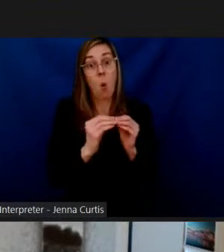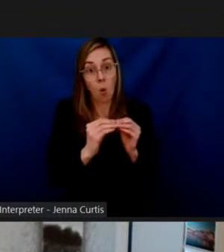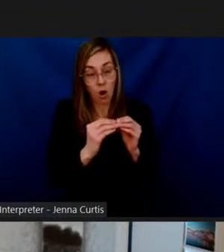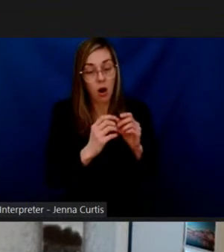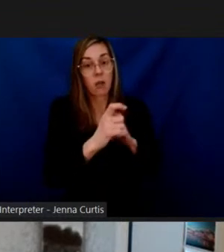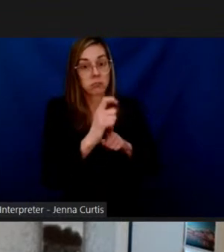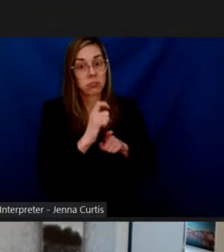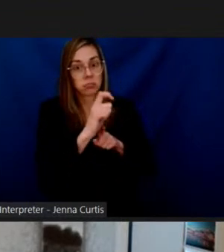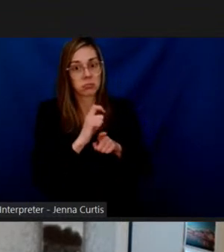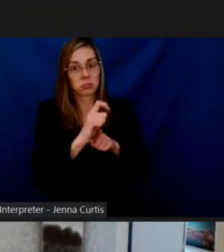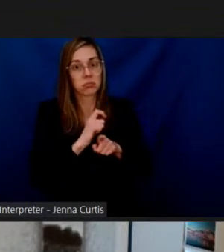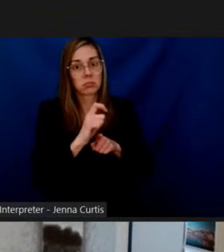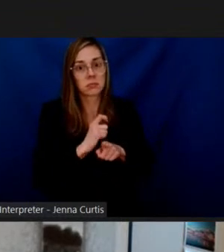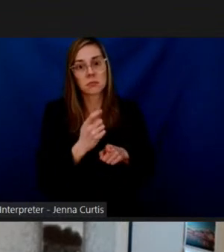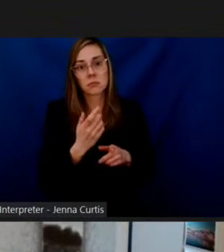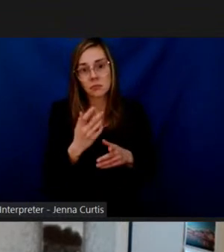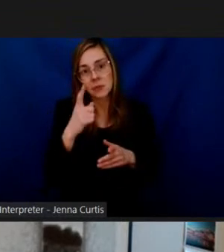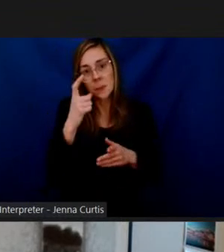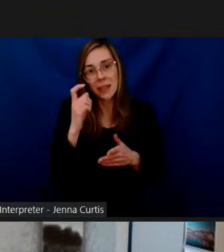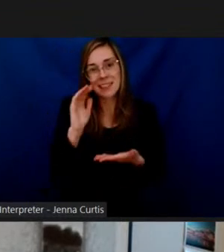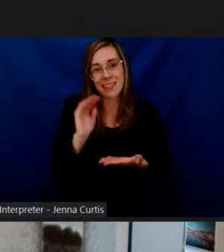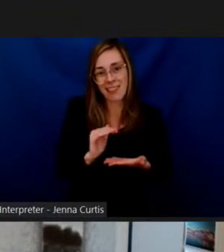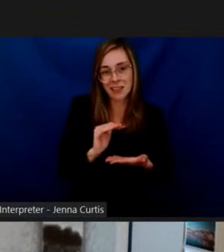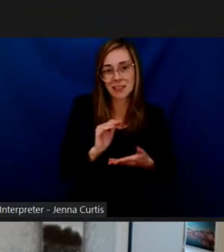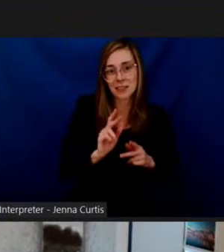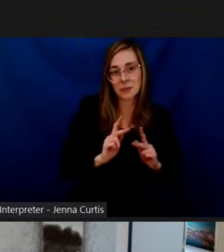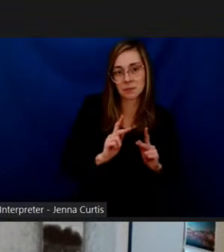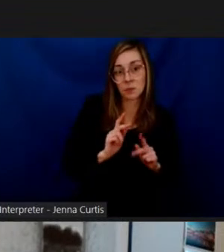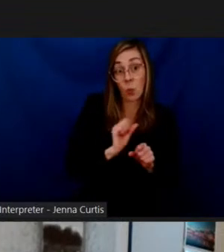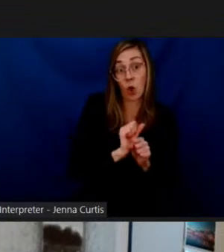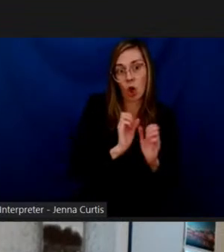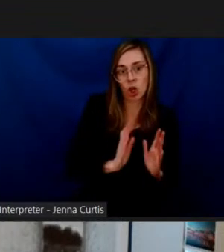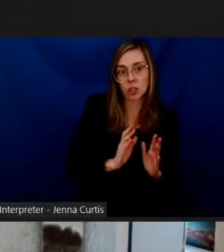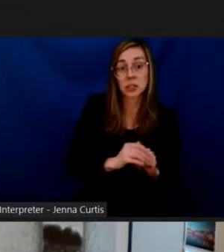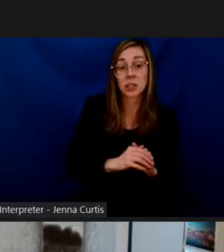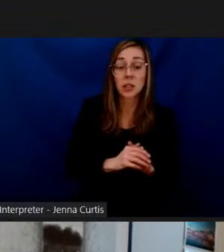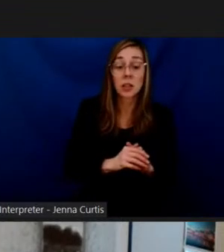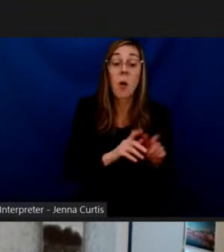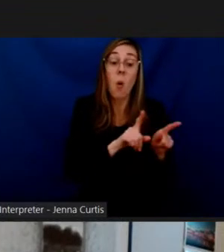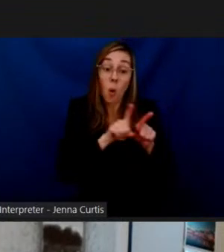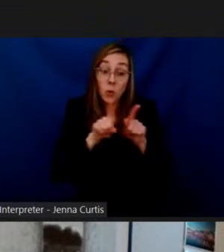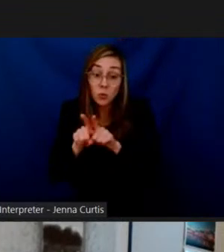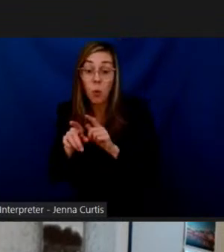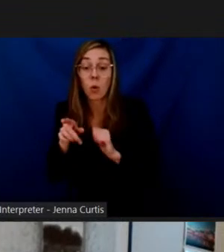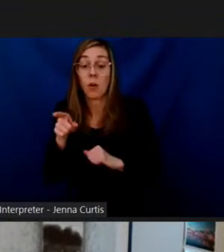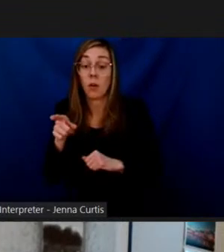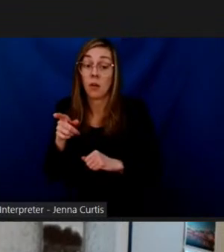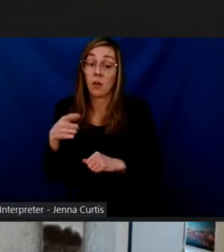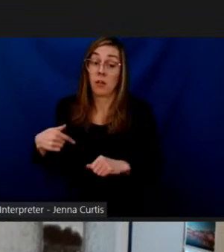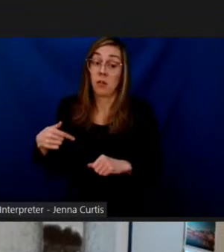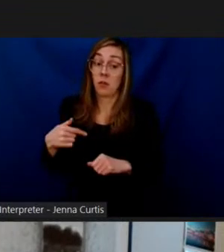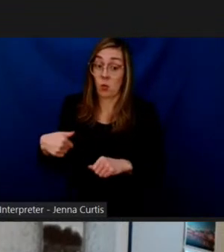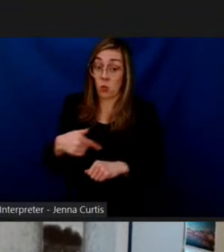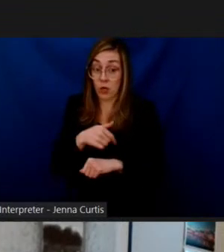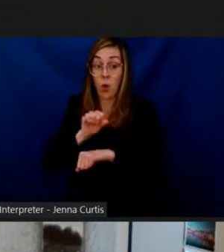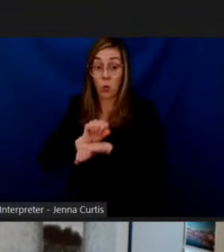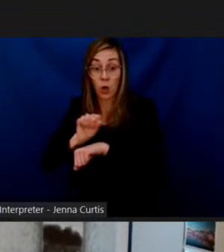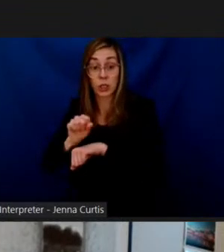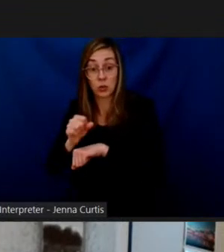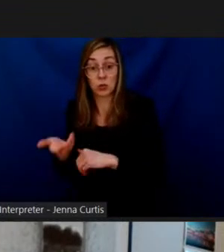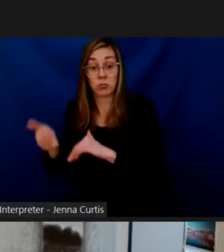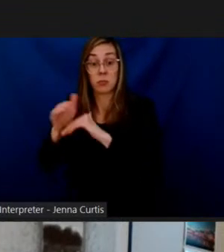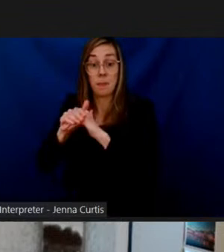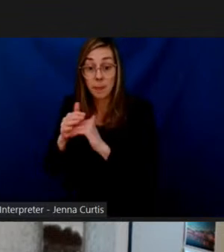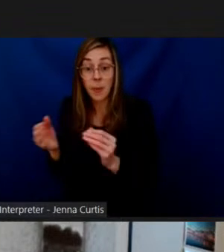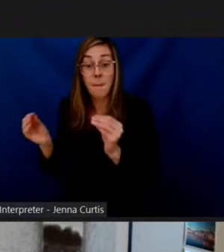And that also dovetails with our efforts to increase the number of police officers in our city. And I committed to 300 new officers over 3